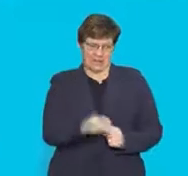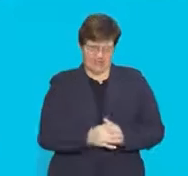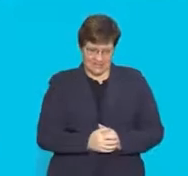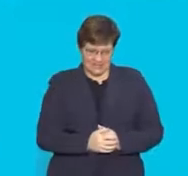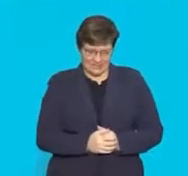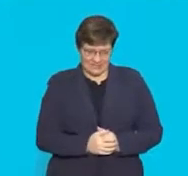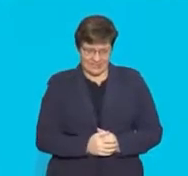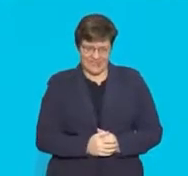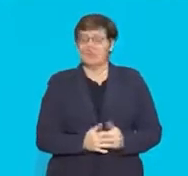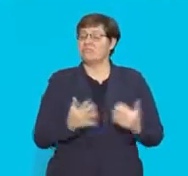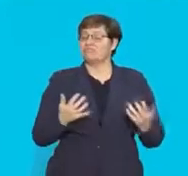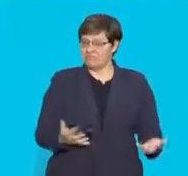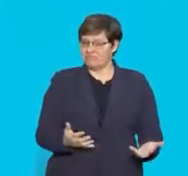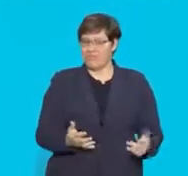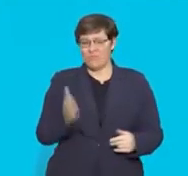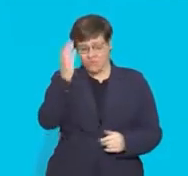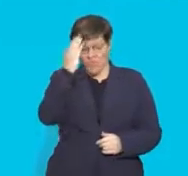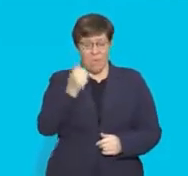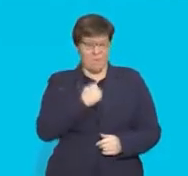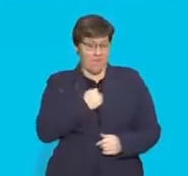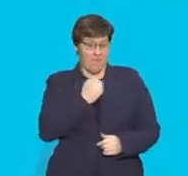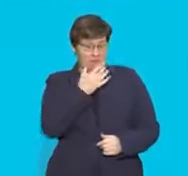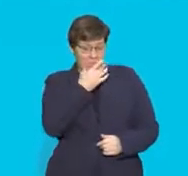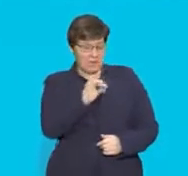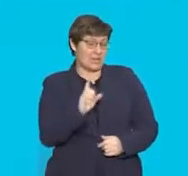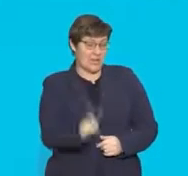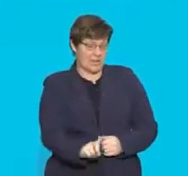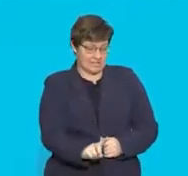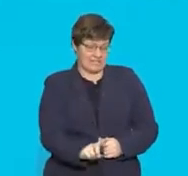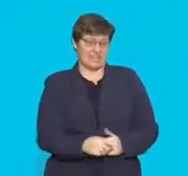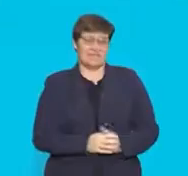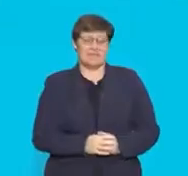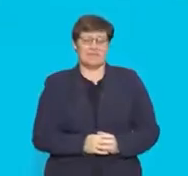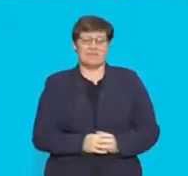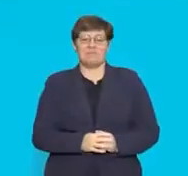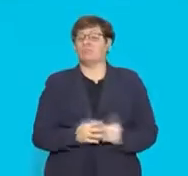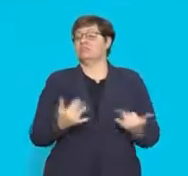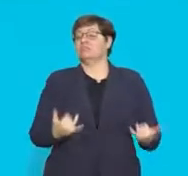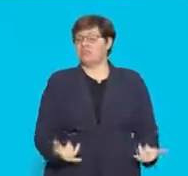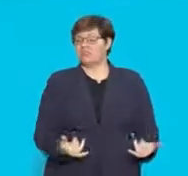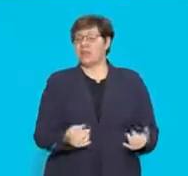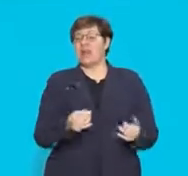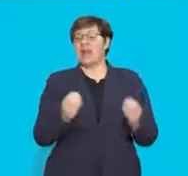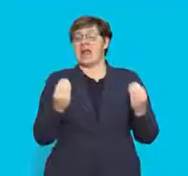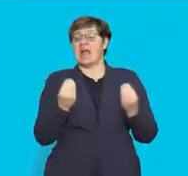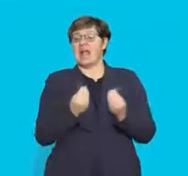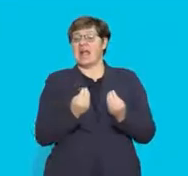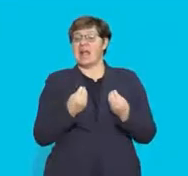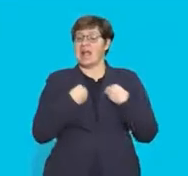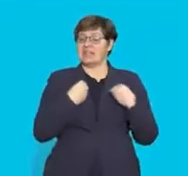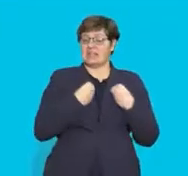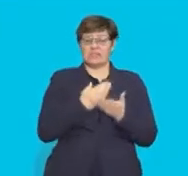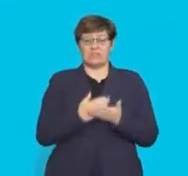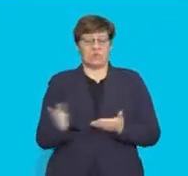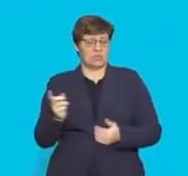Chocolate cake. So you know my favorite now. Okay, so when dealing with asset disposal, what do we deal with? What are